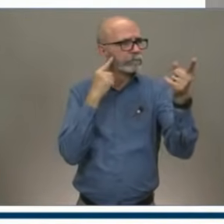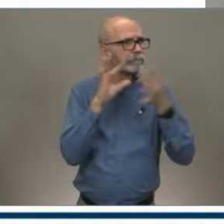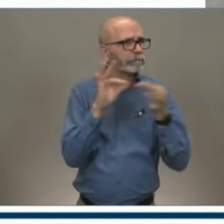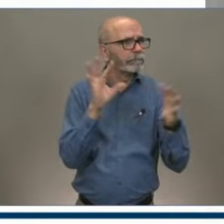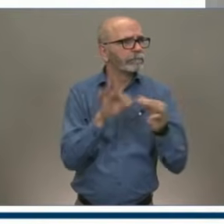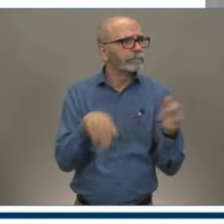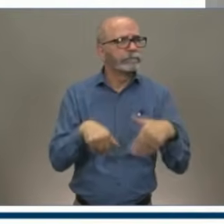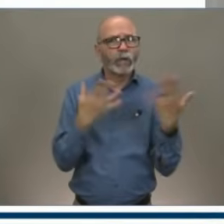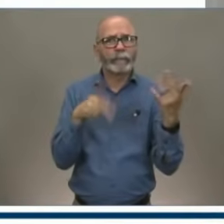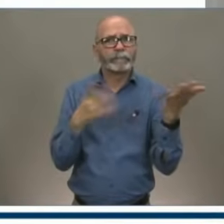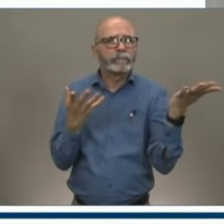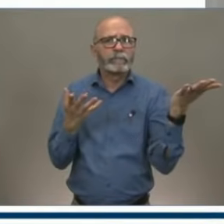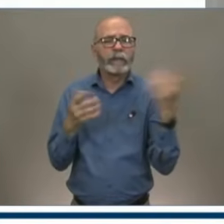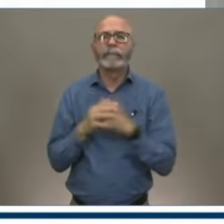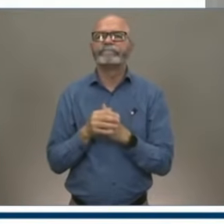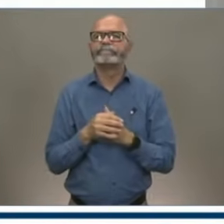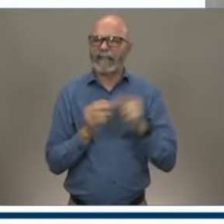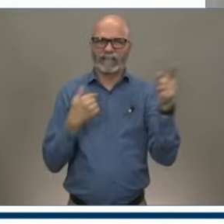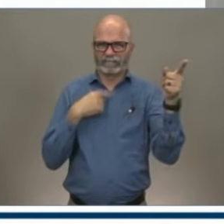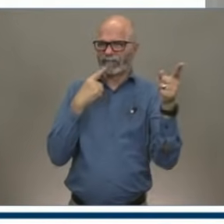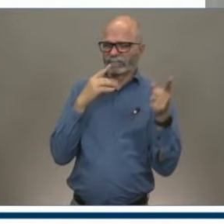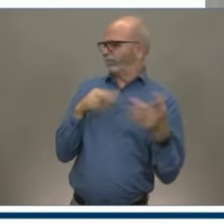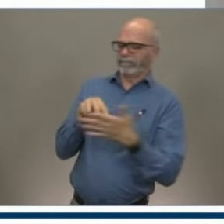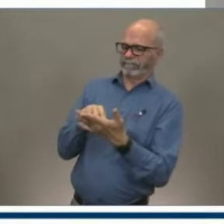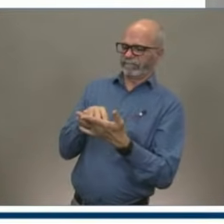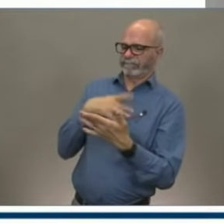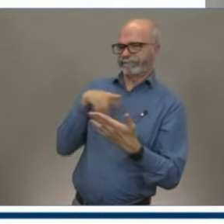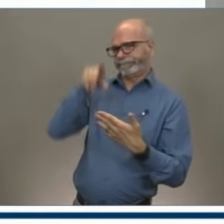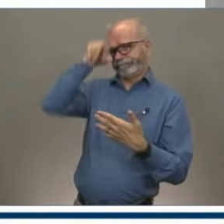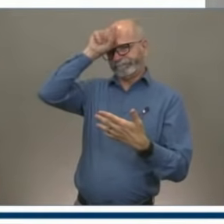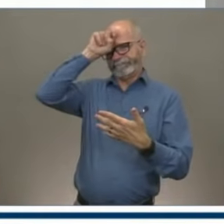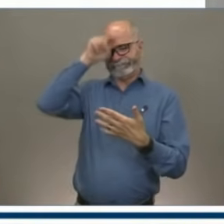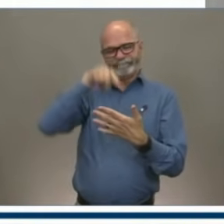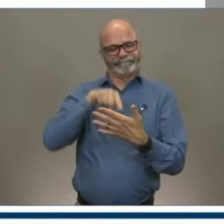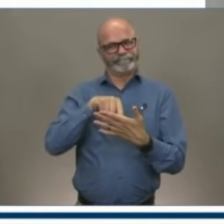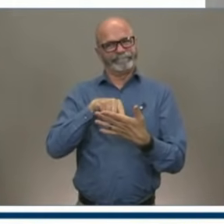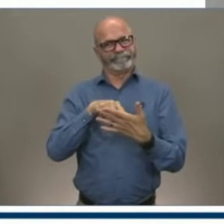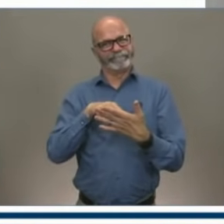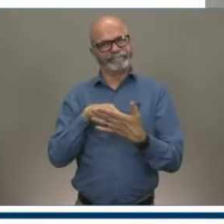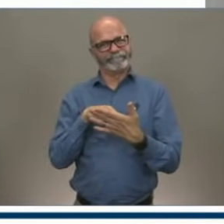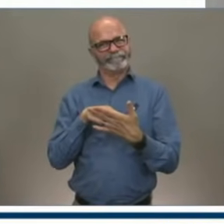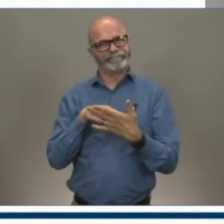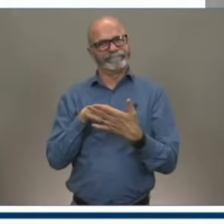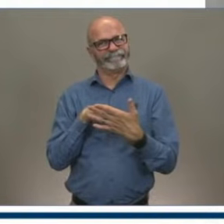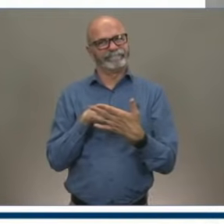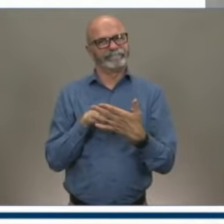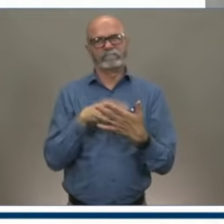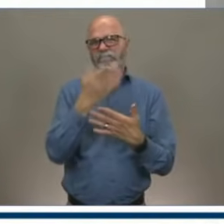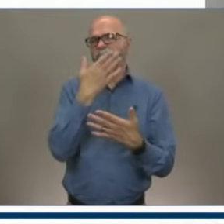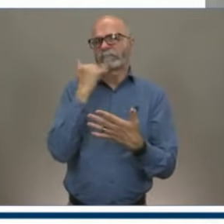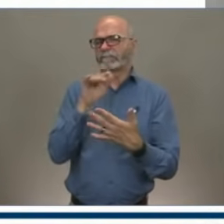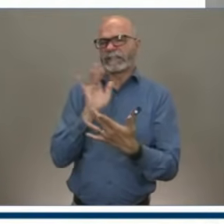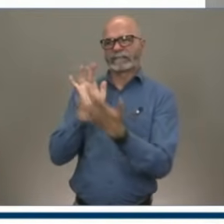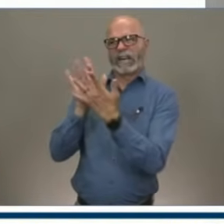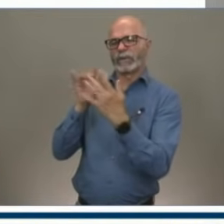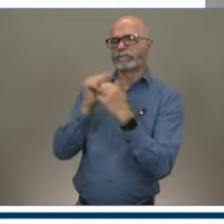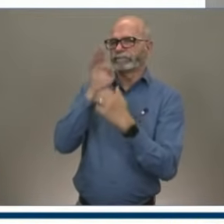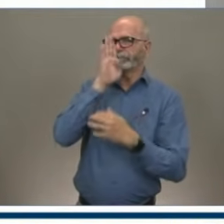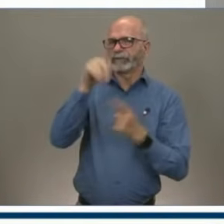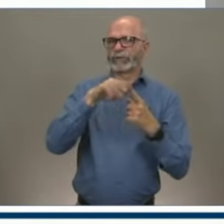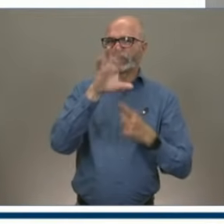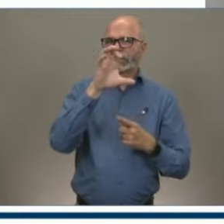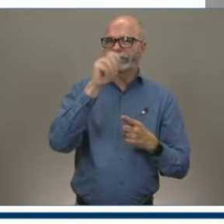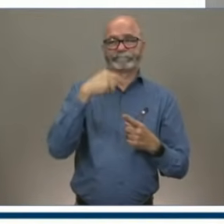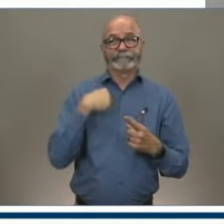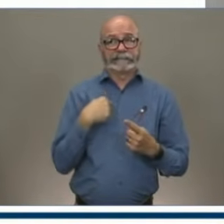about those the same time you did. I read them. Any questions related to that should go to the RCMP. Next, we'll go to Stuart Peddle from